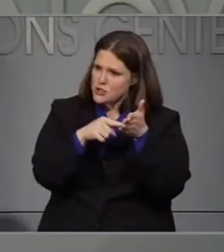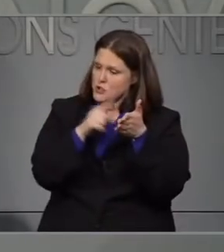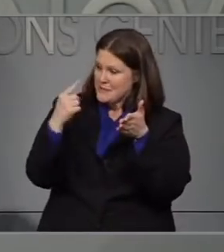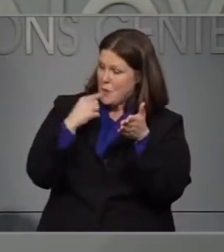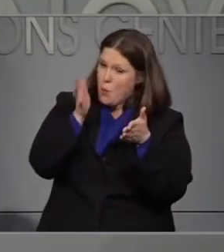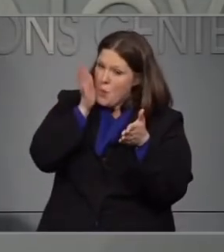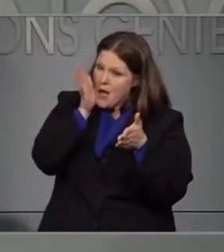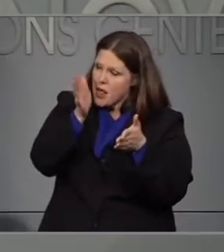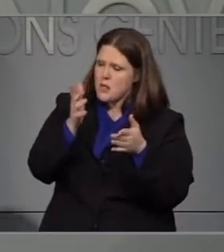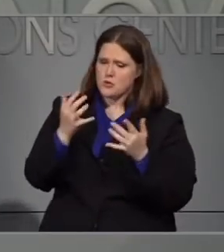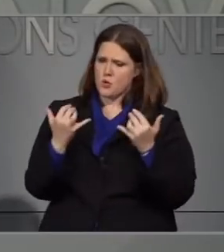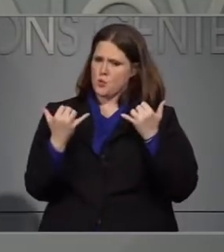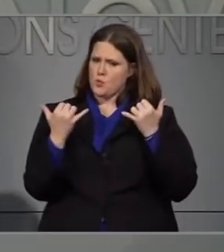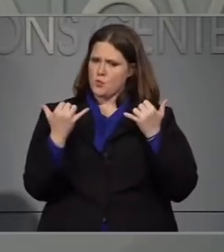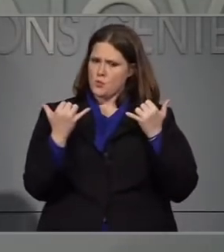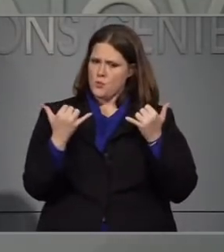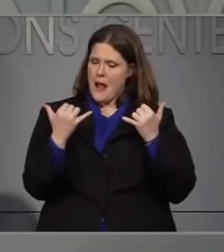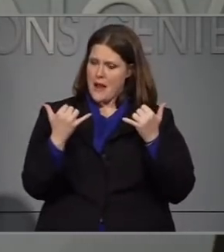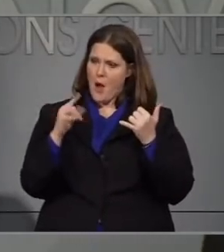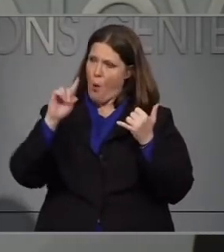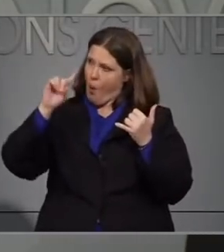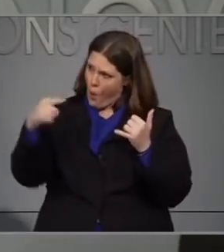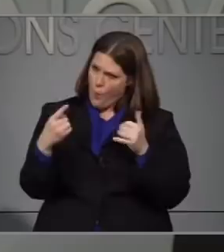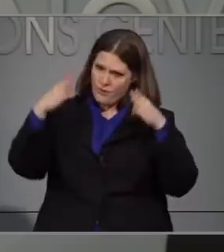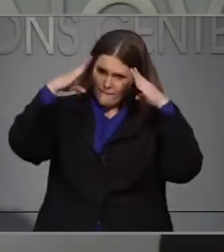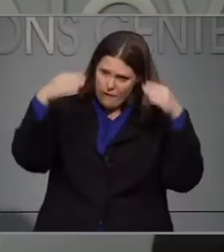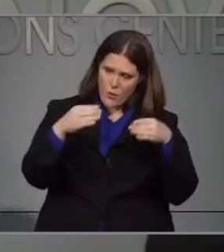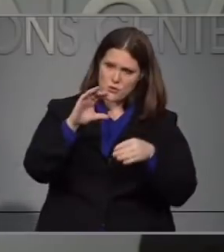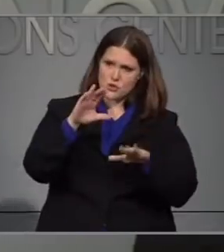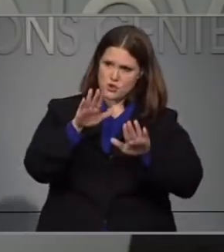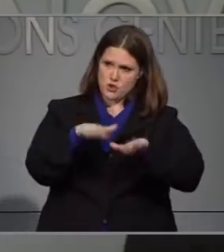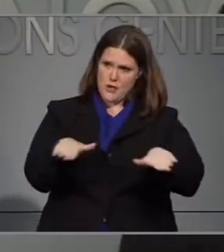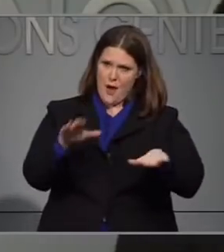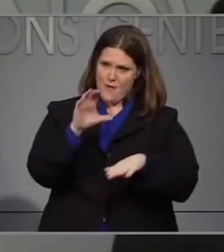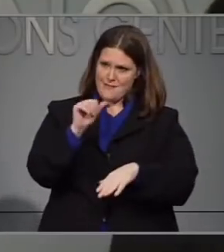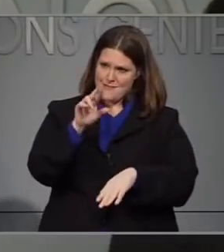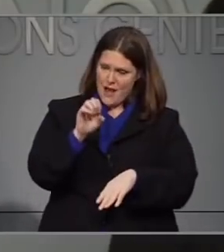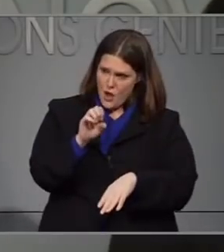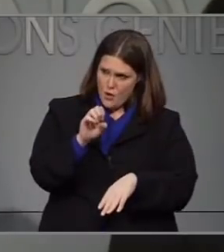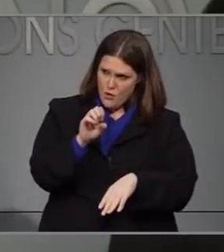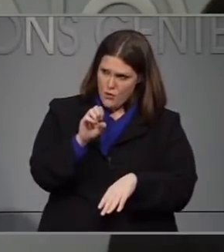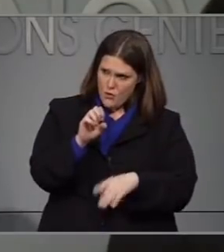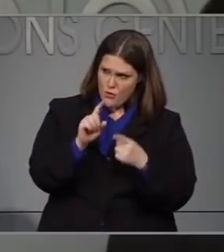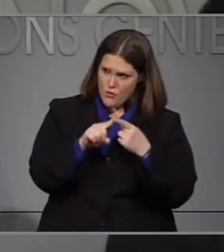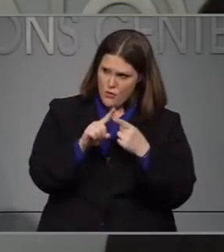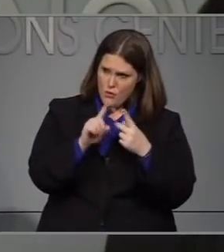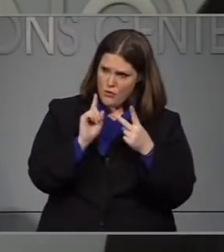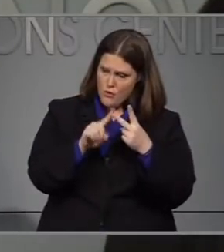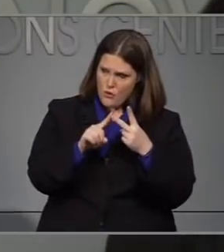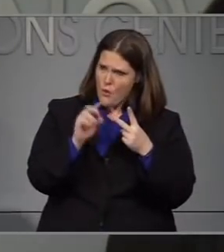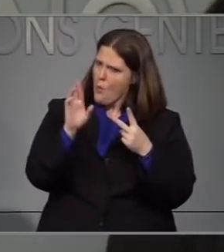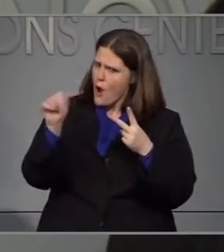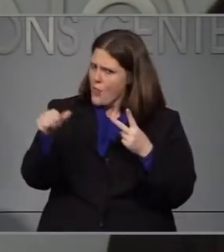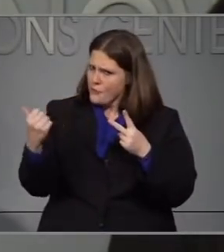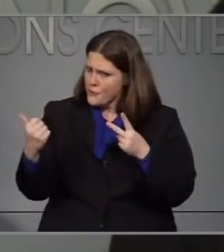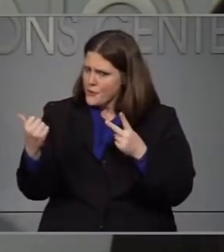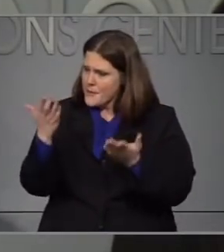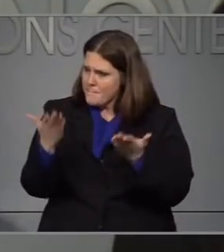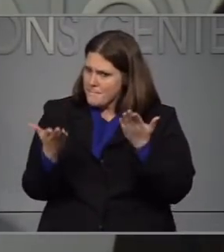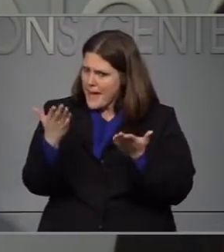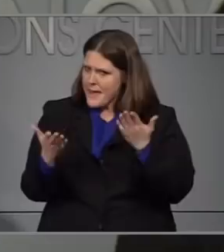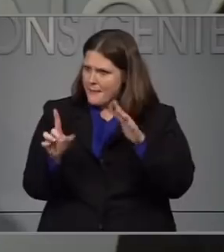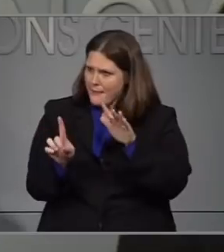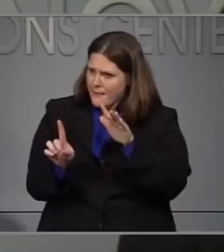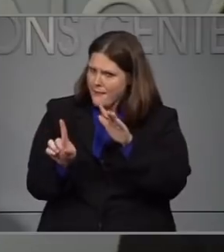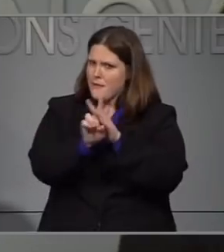now, are you only limiting that to child care facilities and congregate living? Are you also looking at anything else that might be seeing